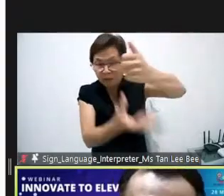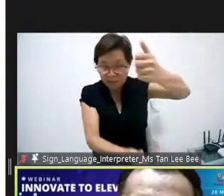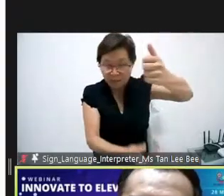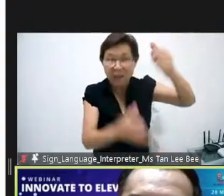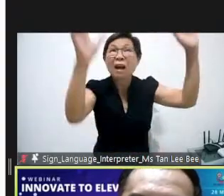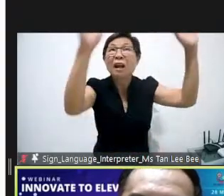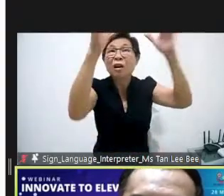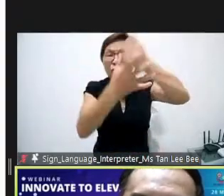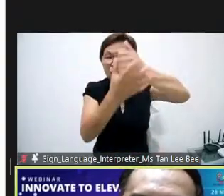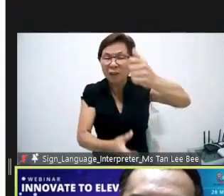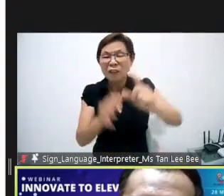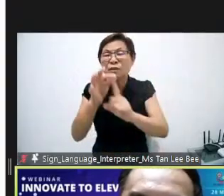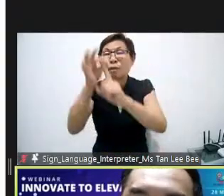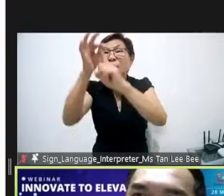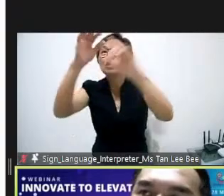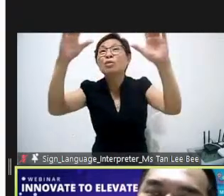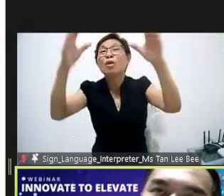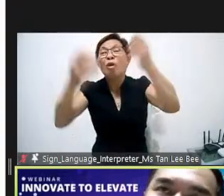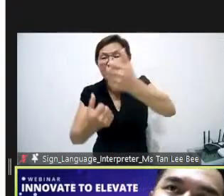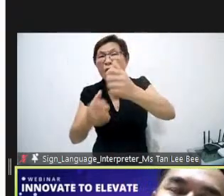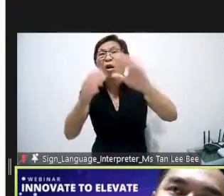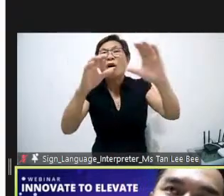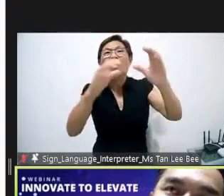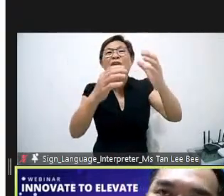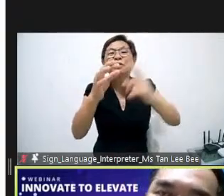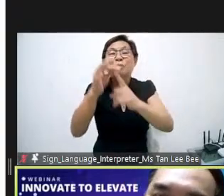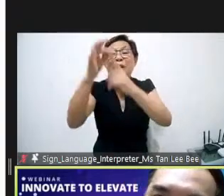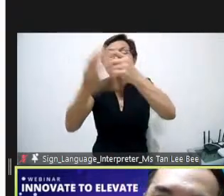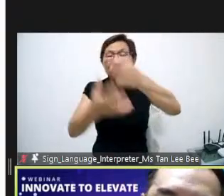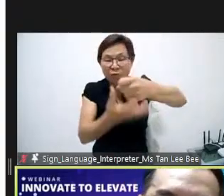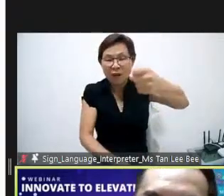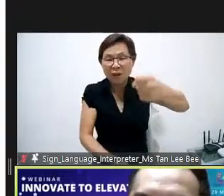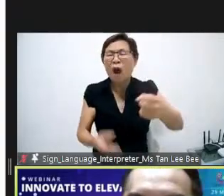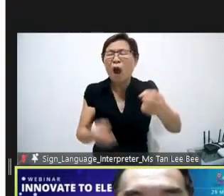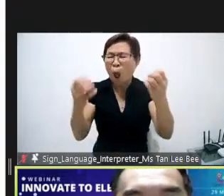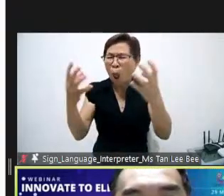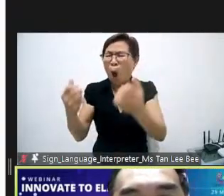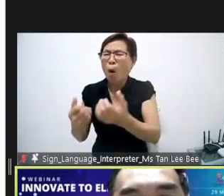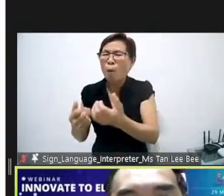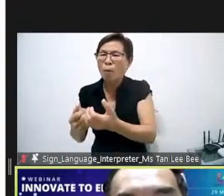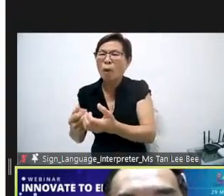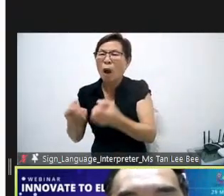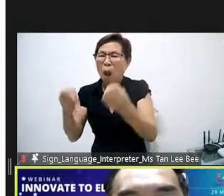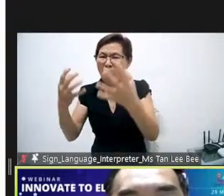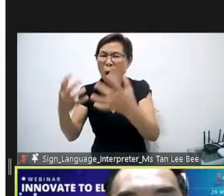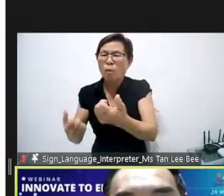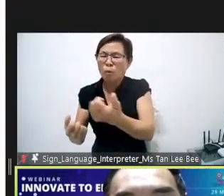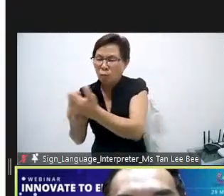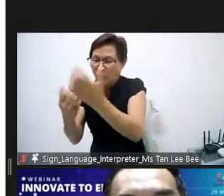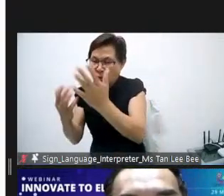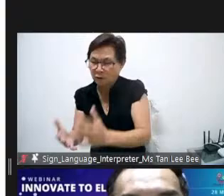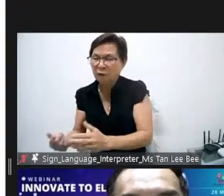can propose, so a lot of funders can fund our programs.